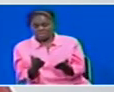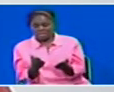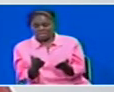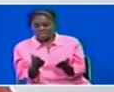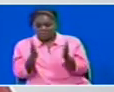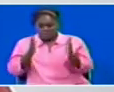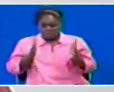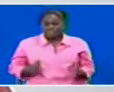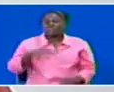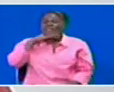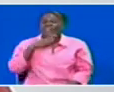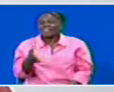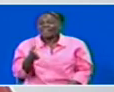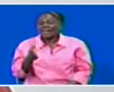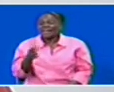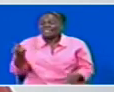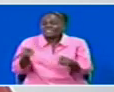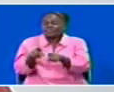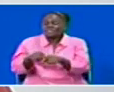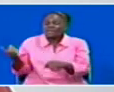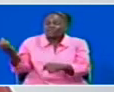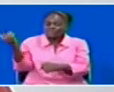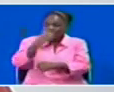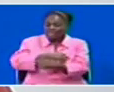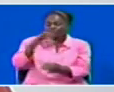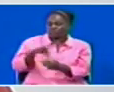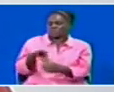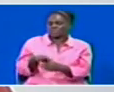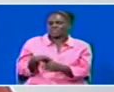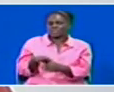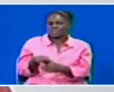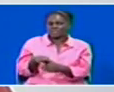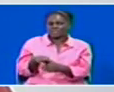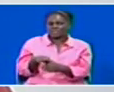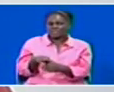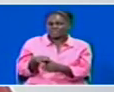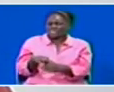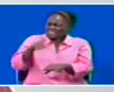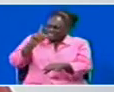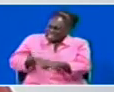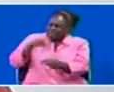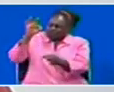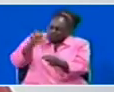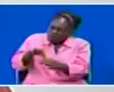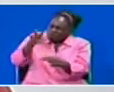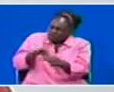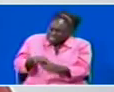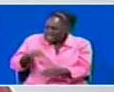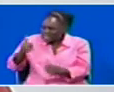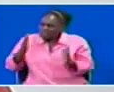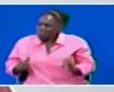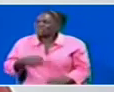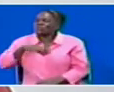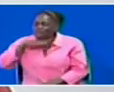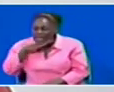the register will lose their lives. Therefore, even in the hour of voting, somebody will be passing on to